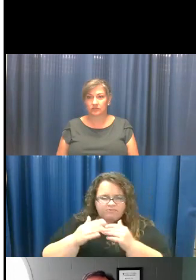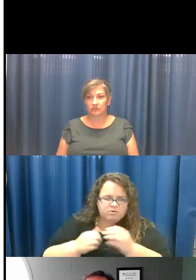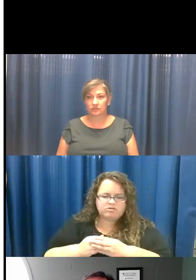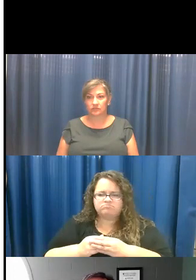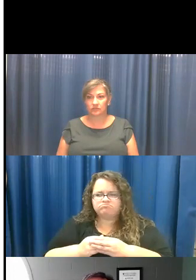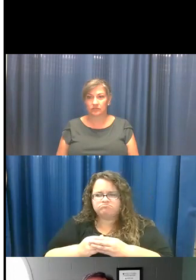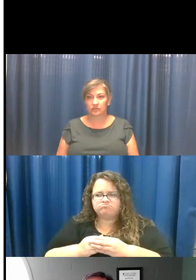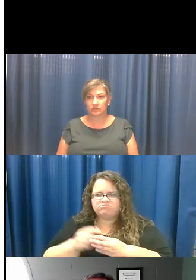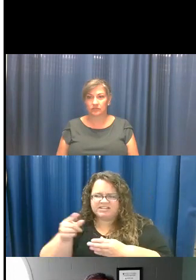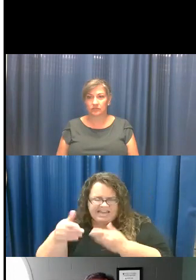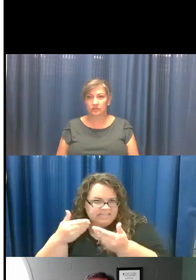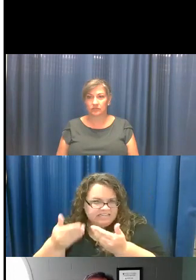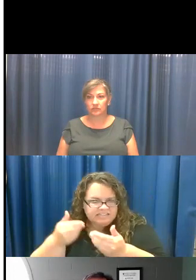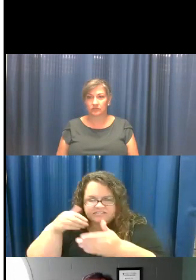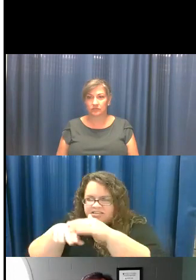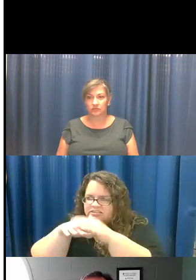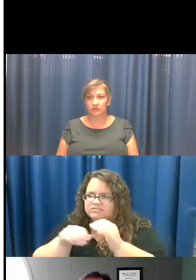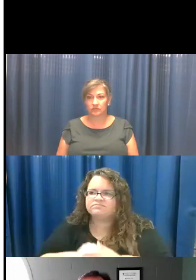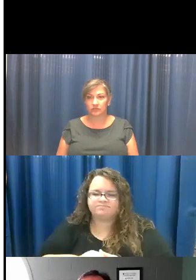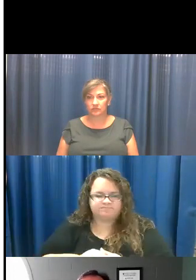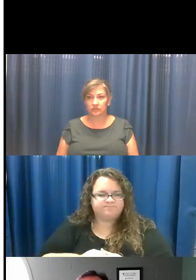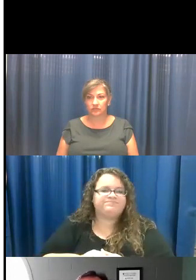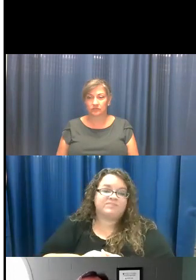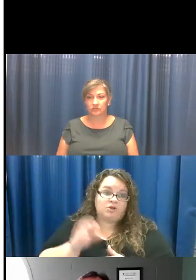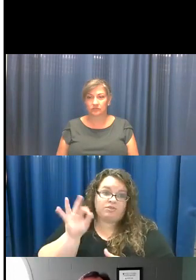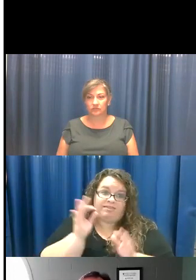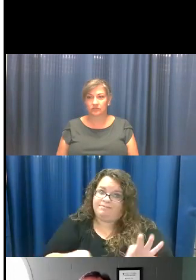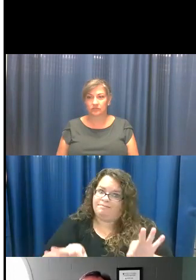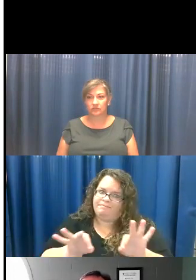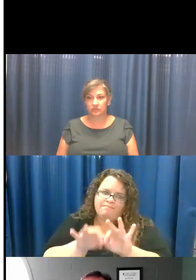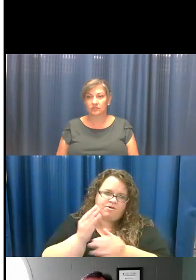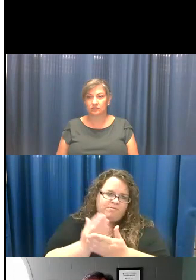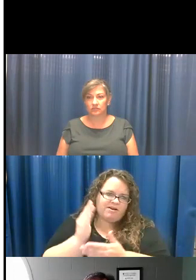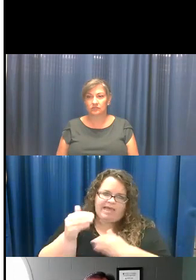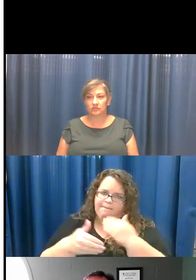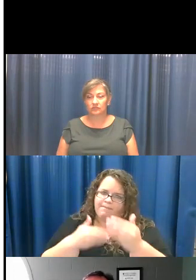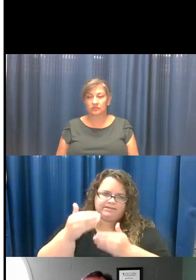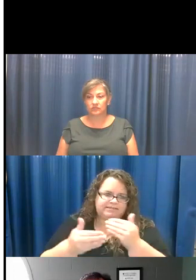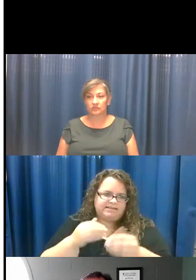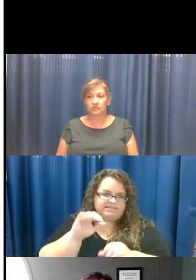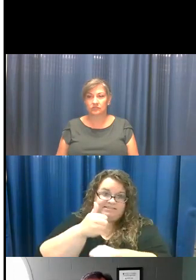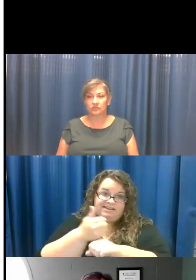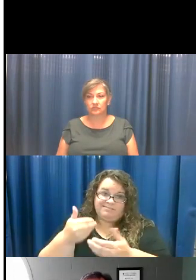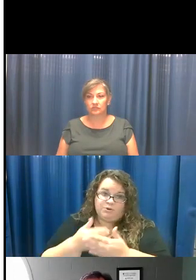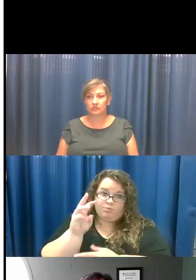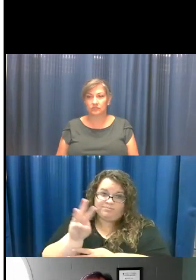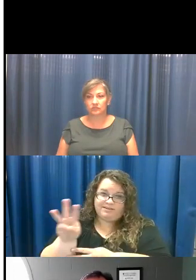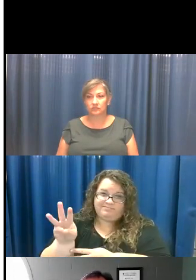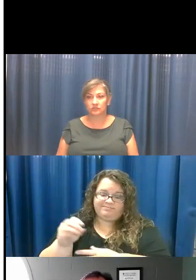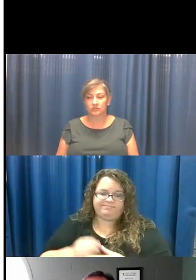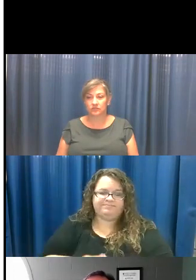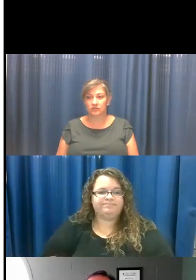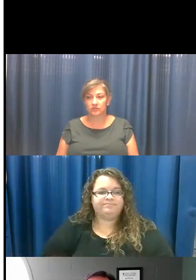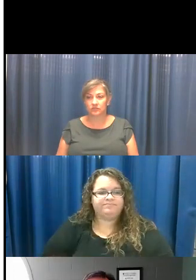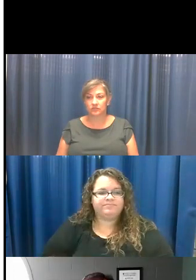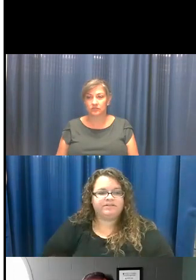get information? And so that's going to be a really important part of the process. So I think things that will be